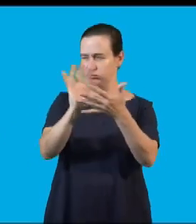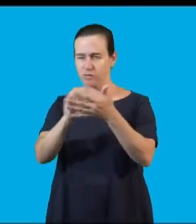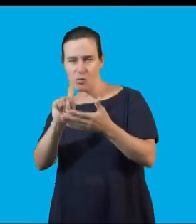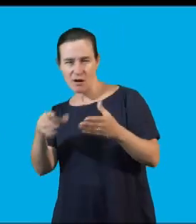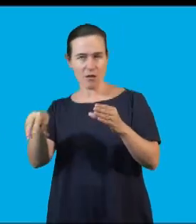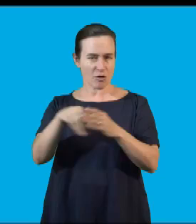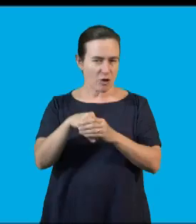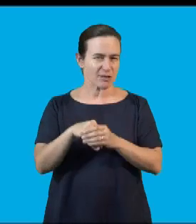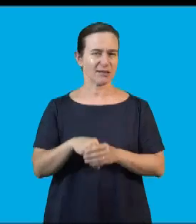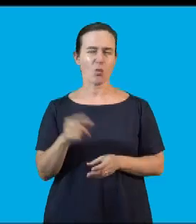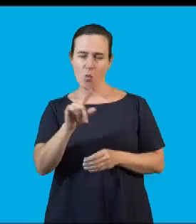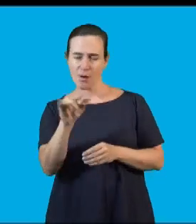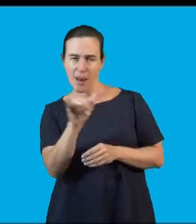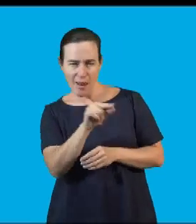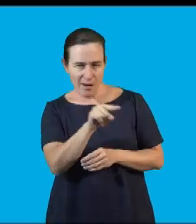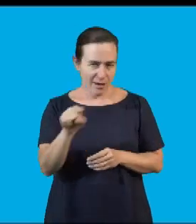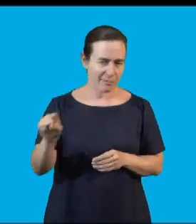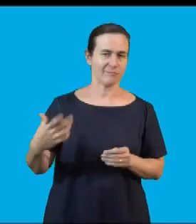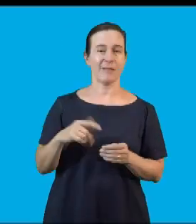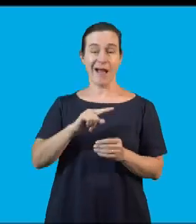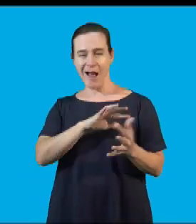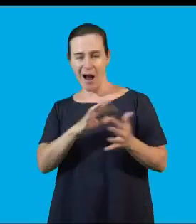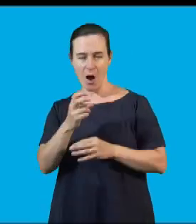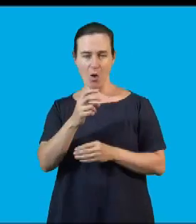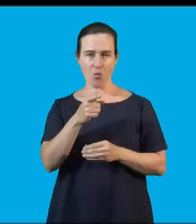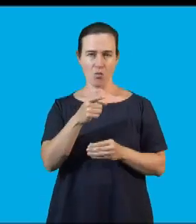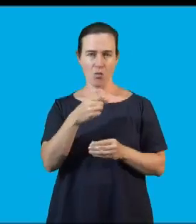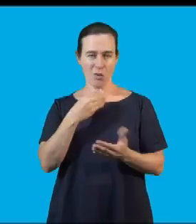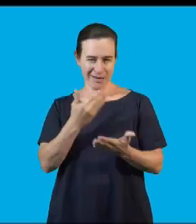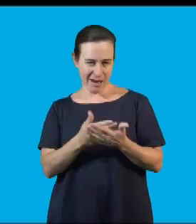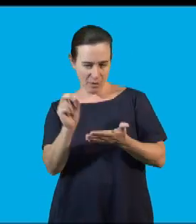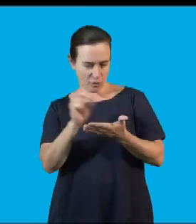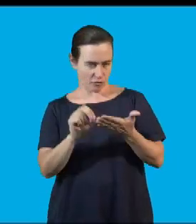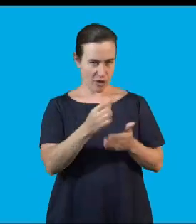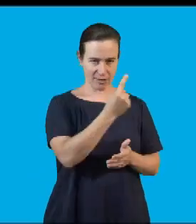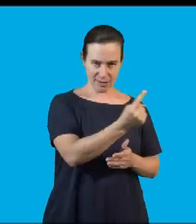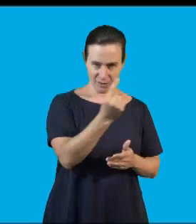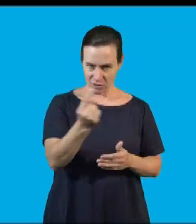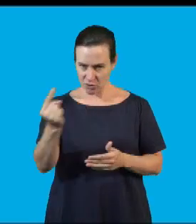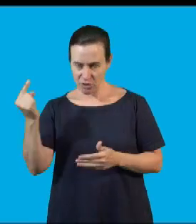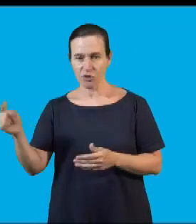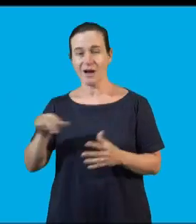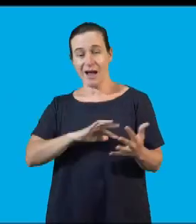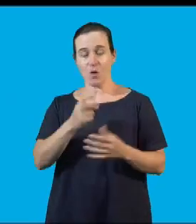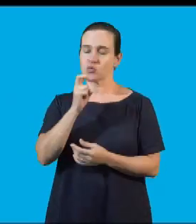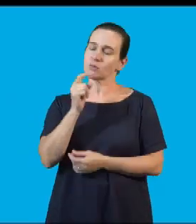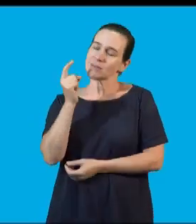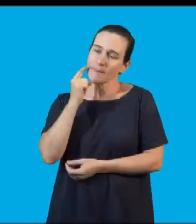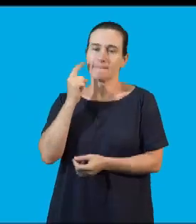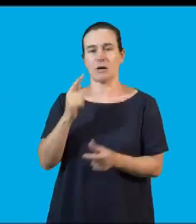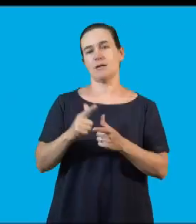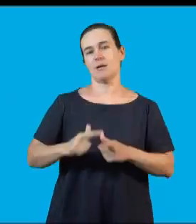and conventions of each type of text, how to approach each type of shorter transactional text, and how to